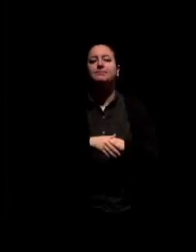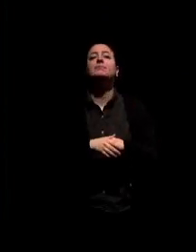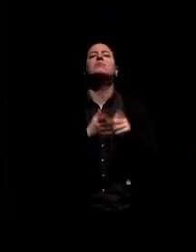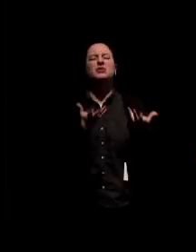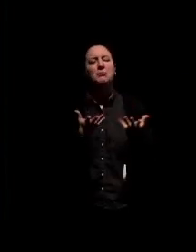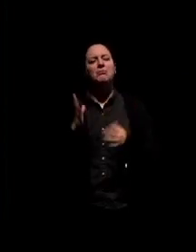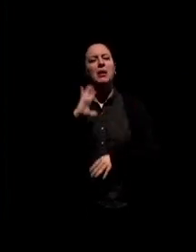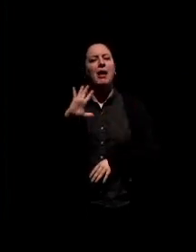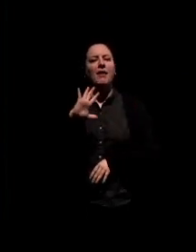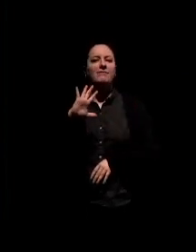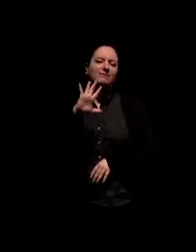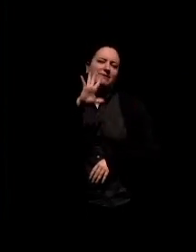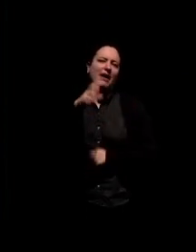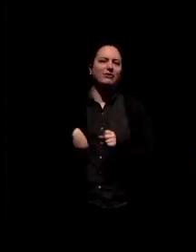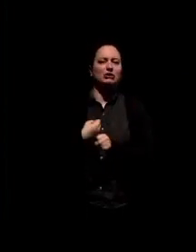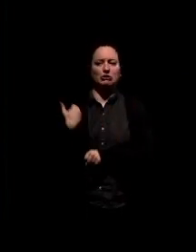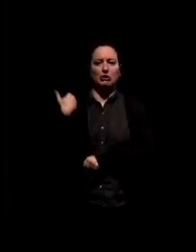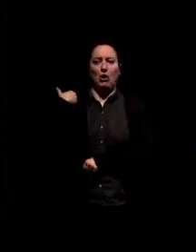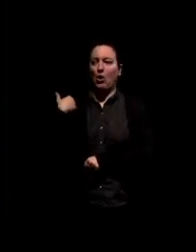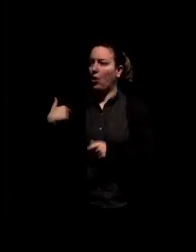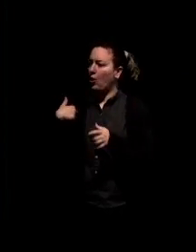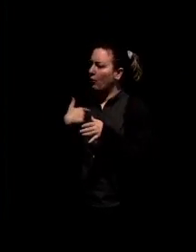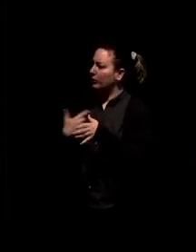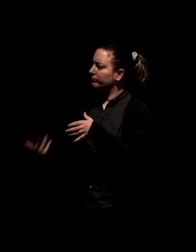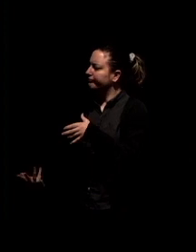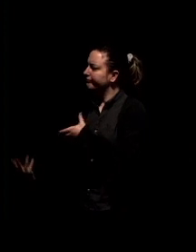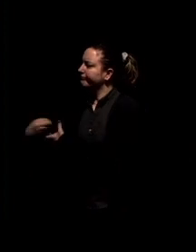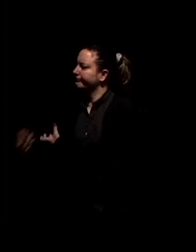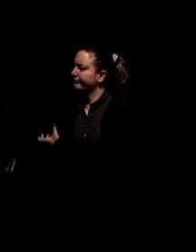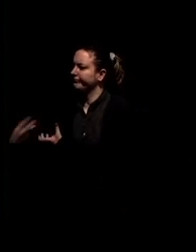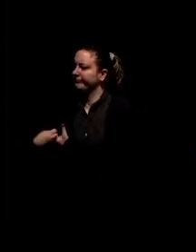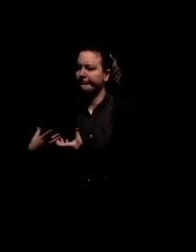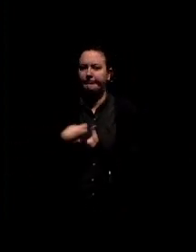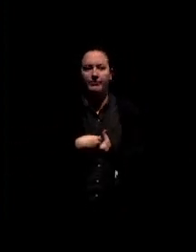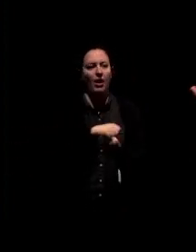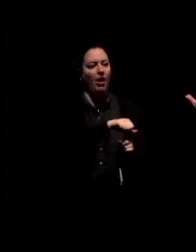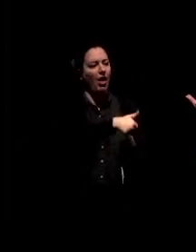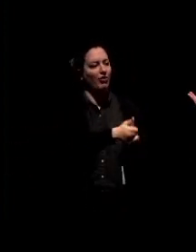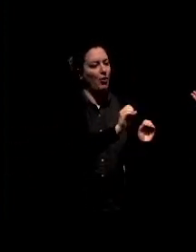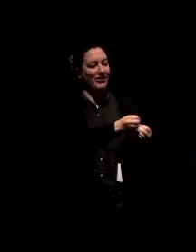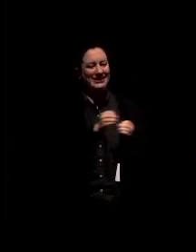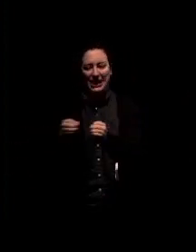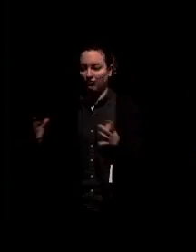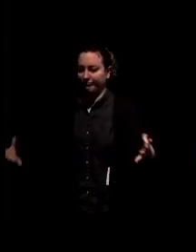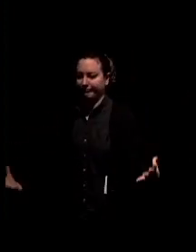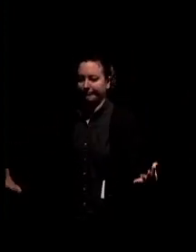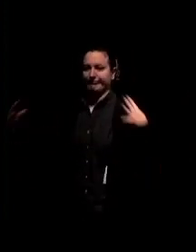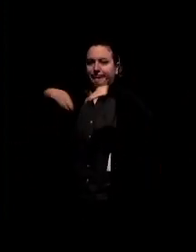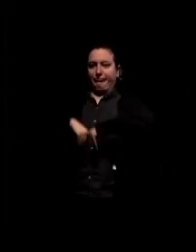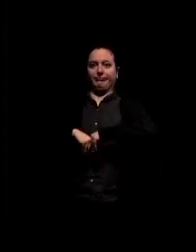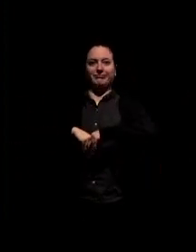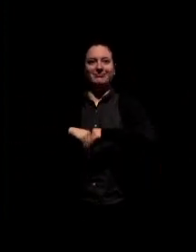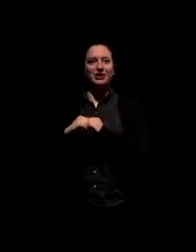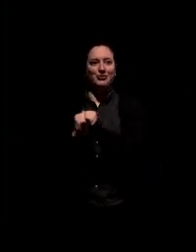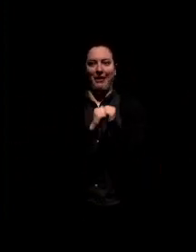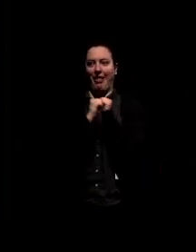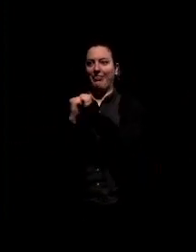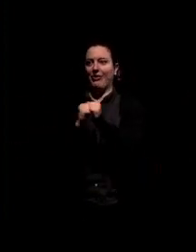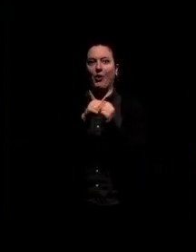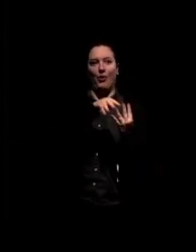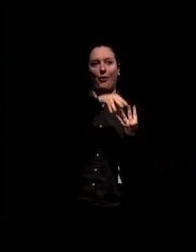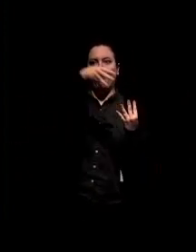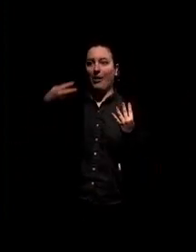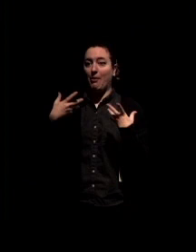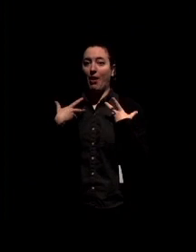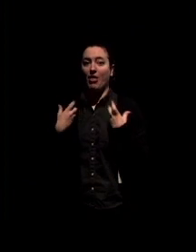other smaller LGBTQ health and aging organizations that are today Rainbow Health, still working to end HIV,